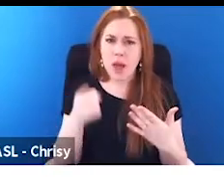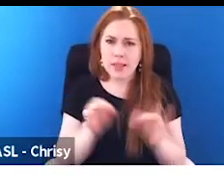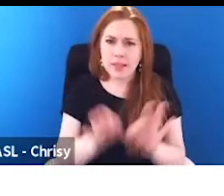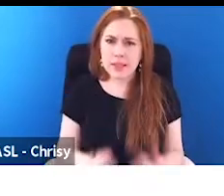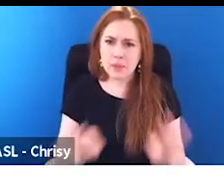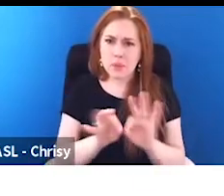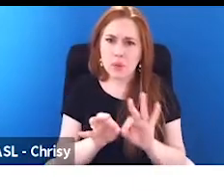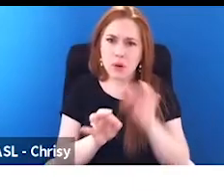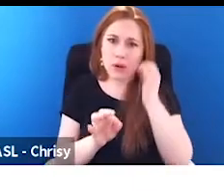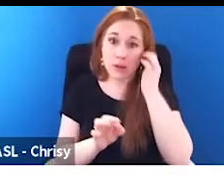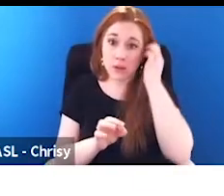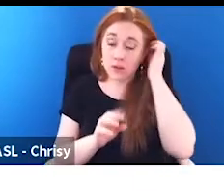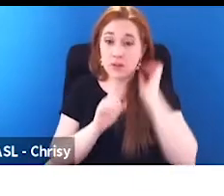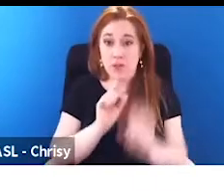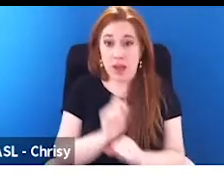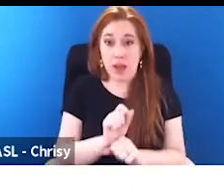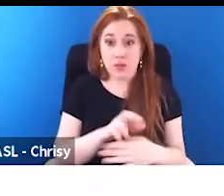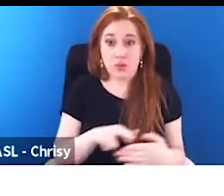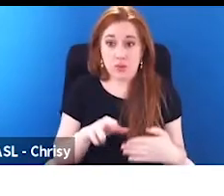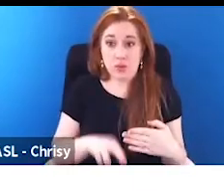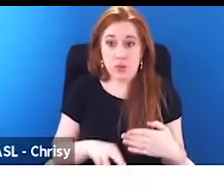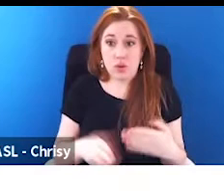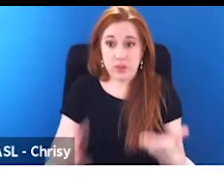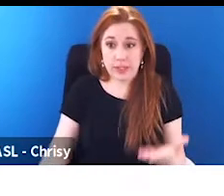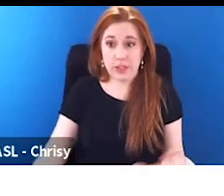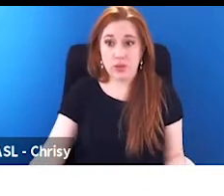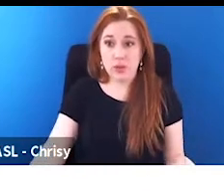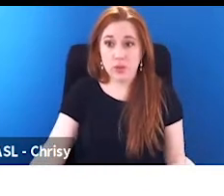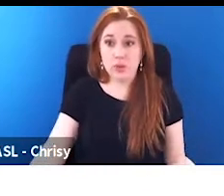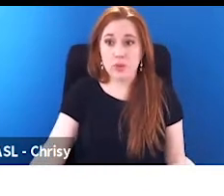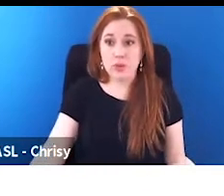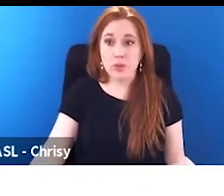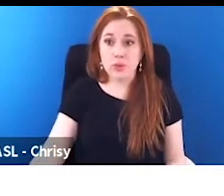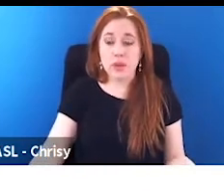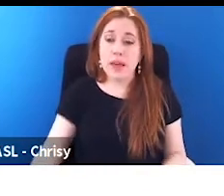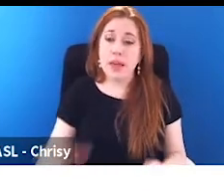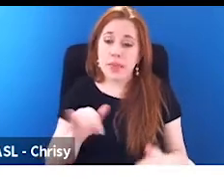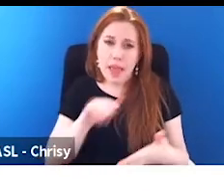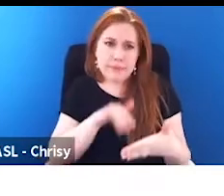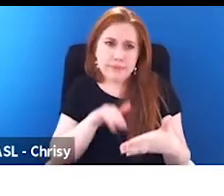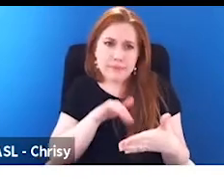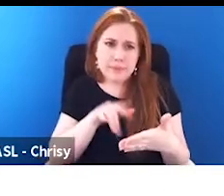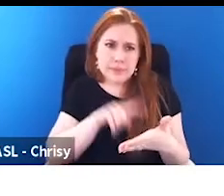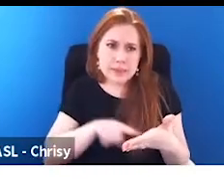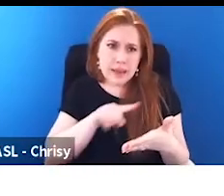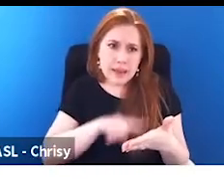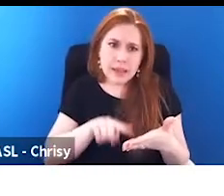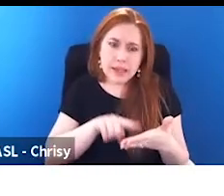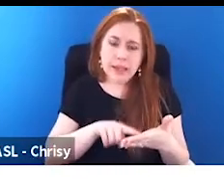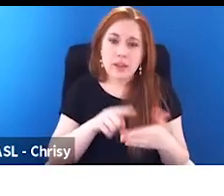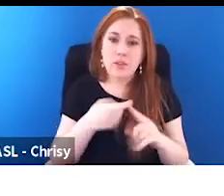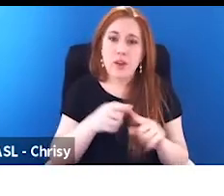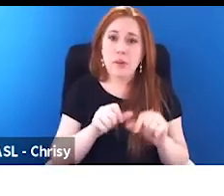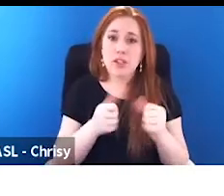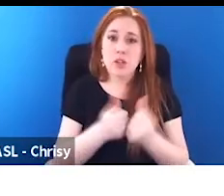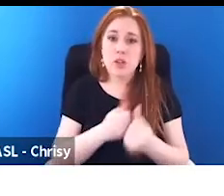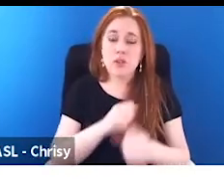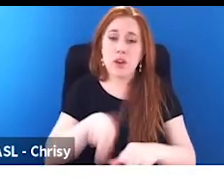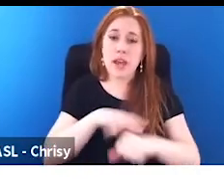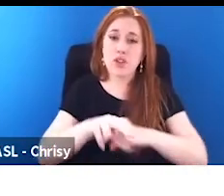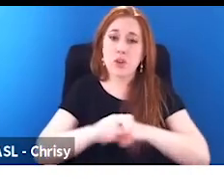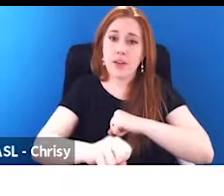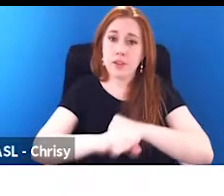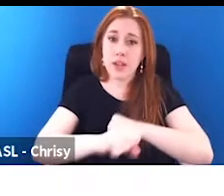the results here. What we'll see is that this was a study done by the Association for National Advertisers,